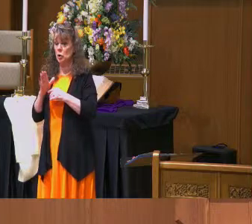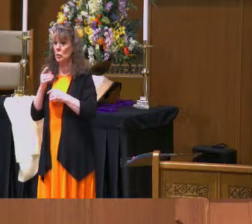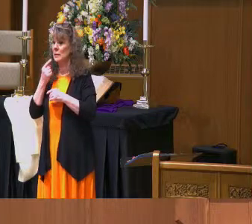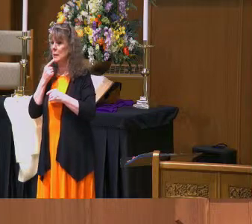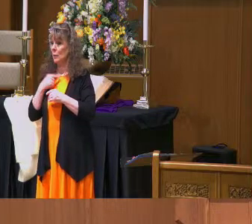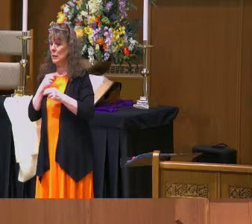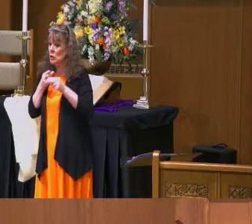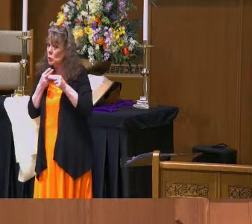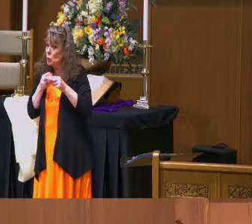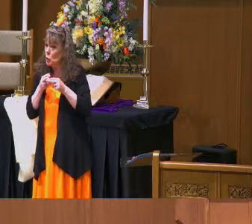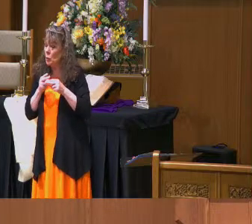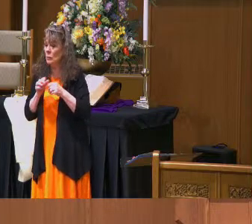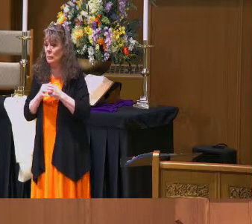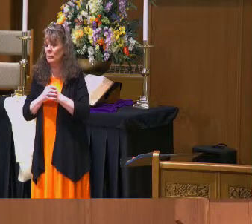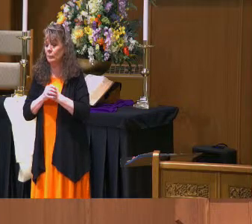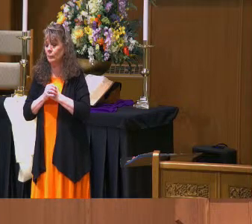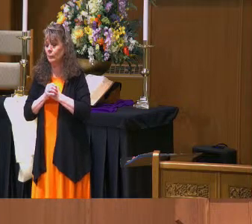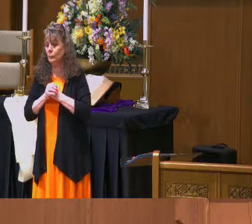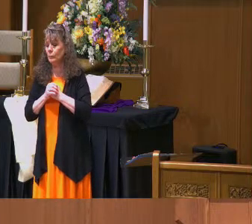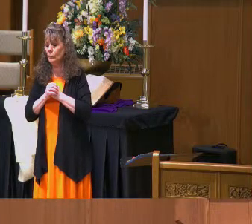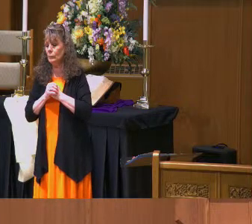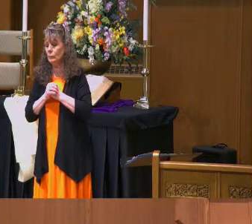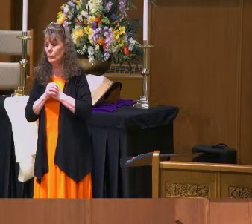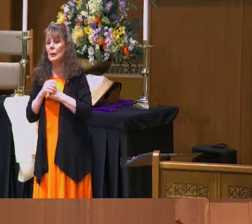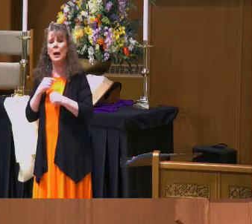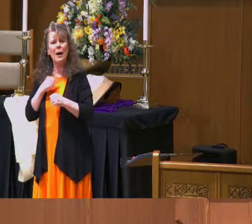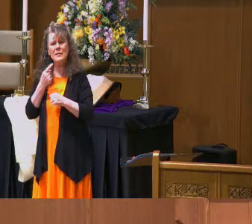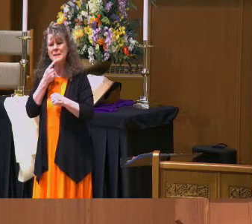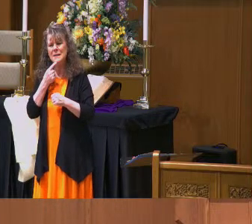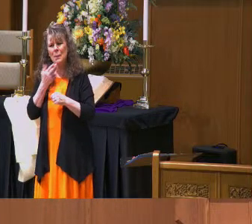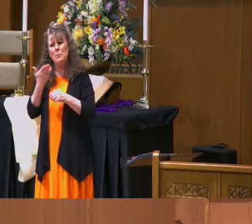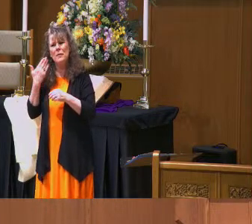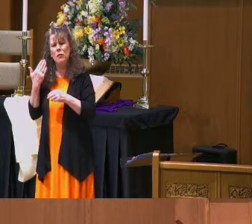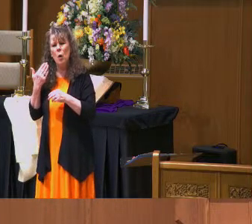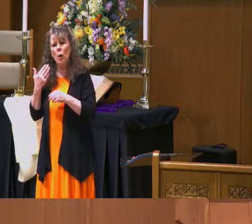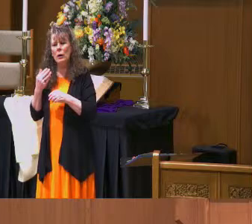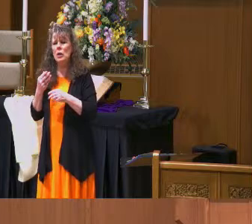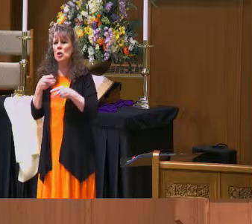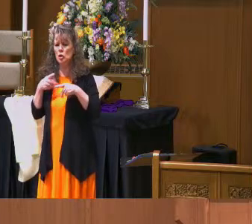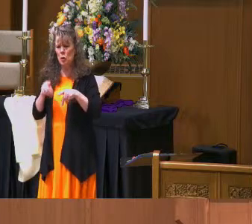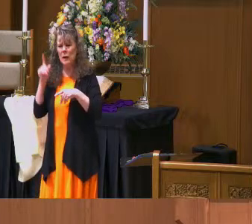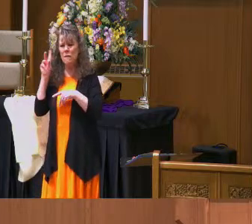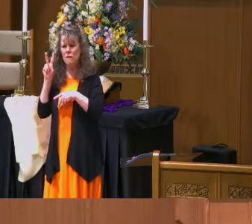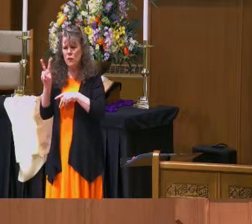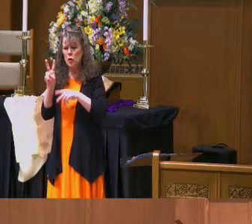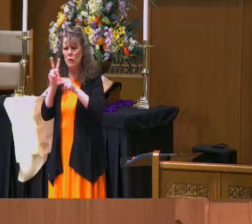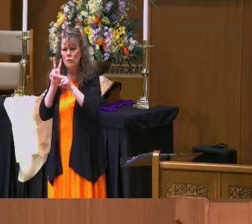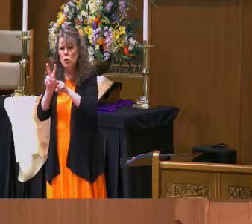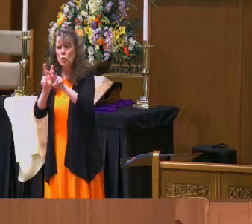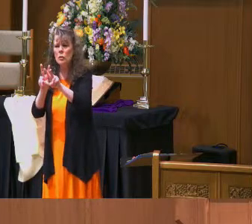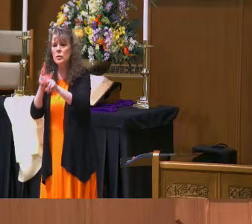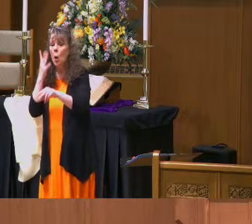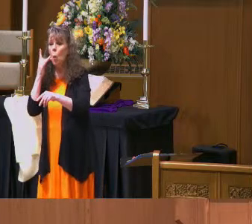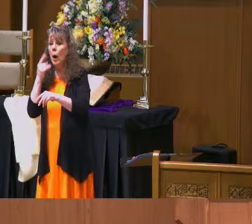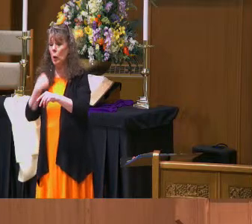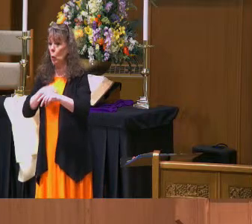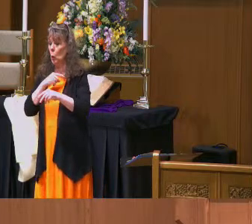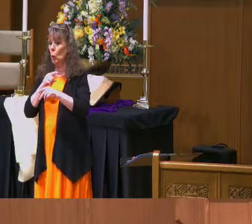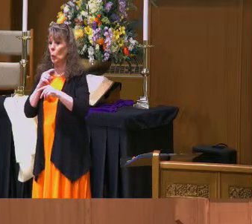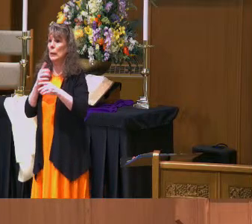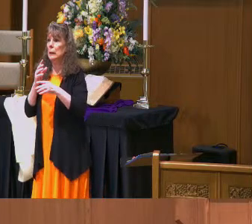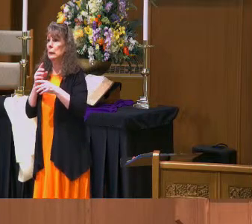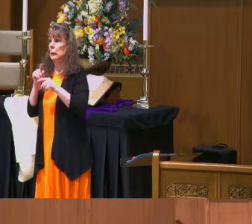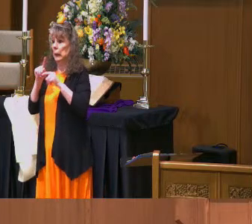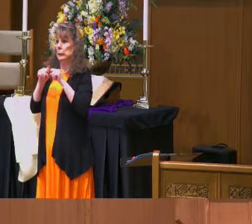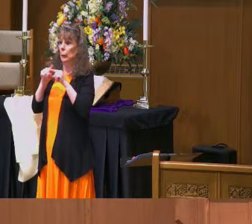Soon. I've even said that before at funerals that I have done, because we are counting on being